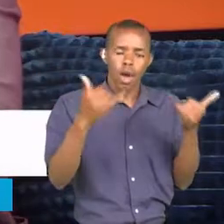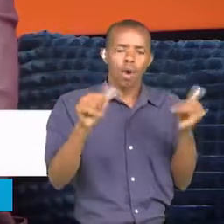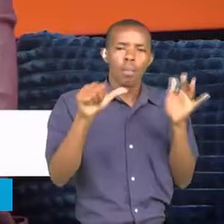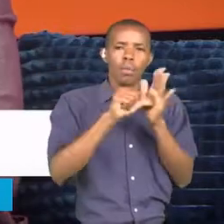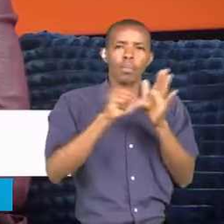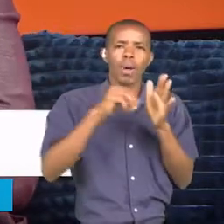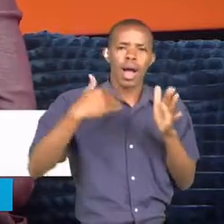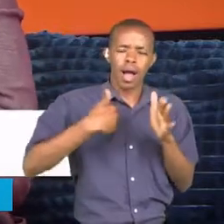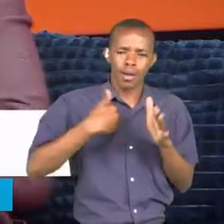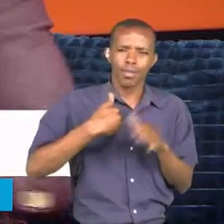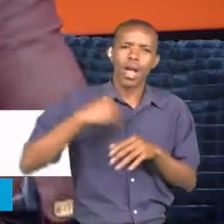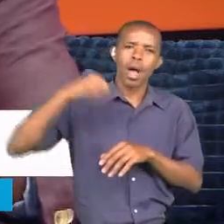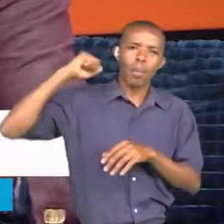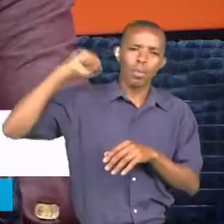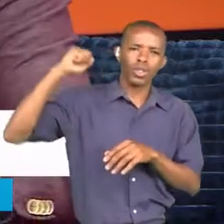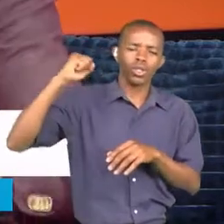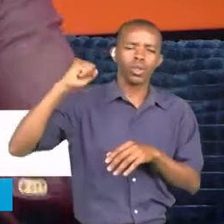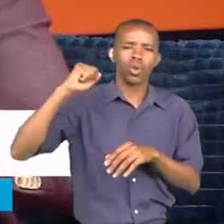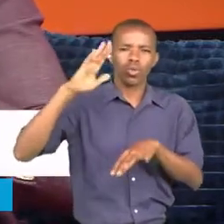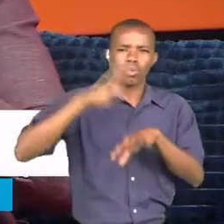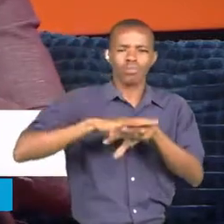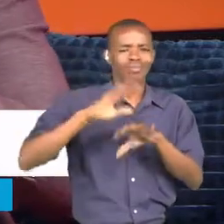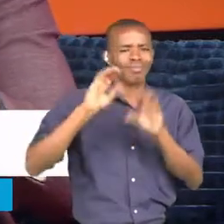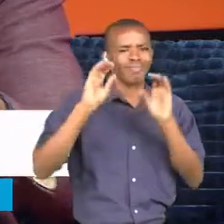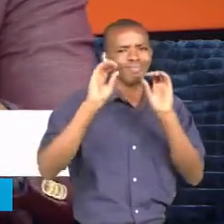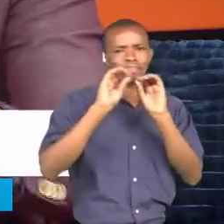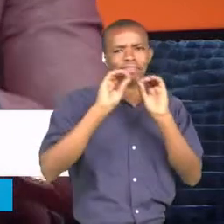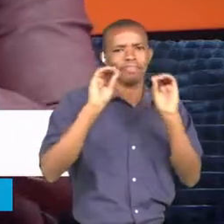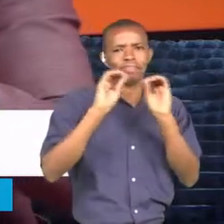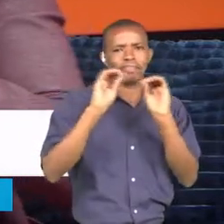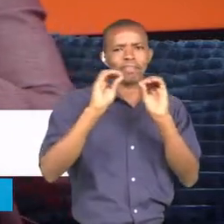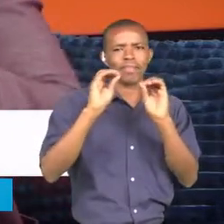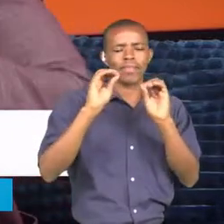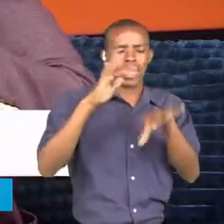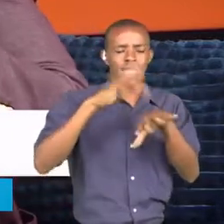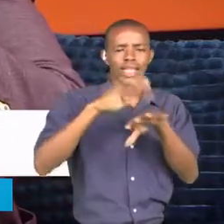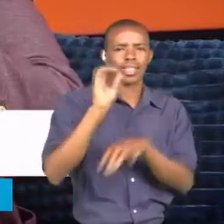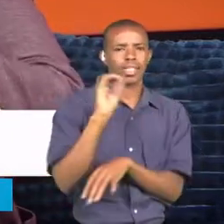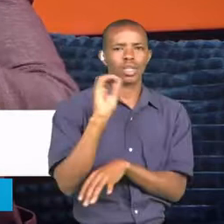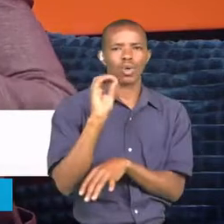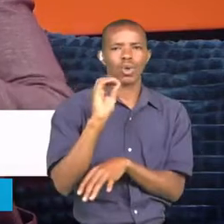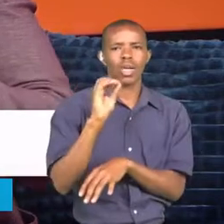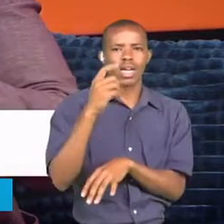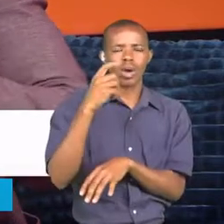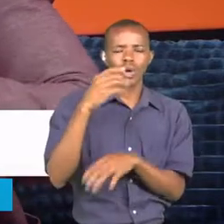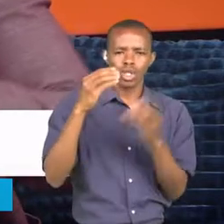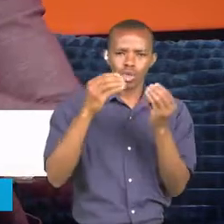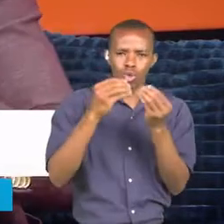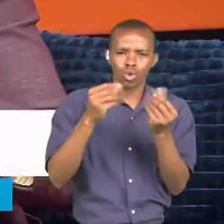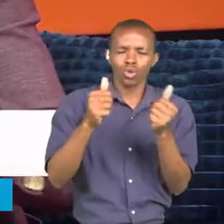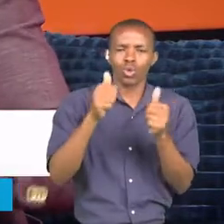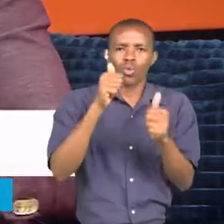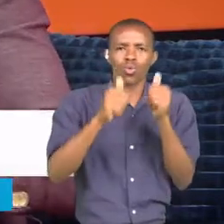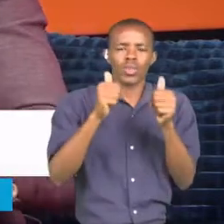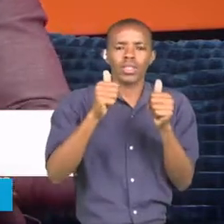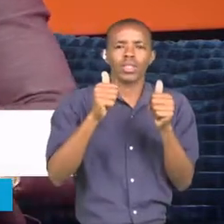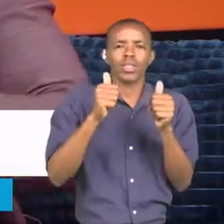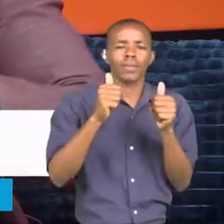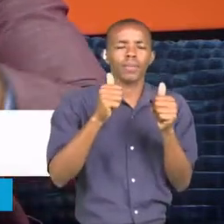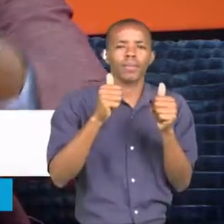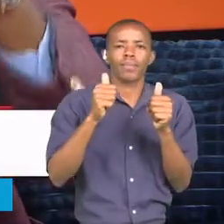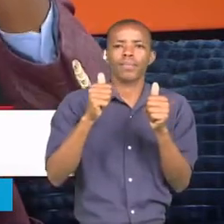The political angle, very dirty, not so kind of touchable. But now let's look at the solutions. Because as much as